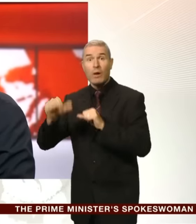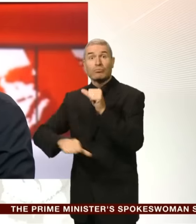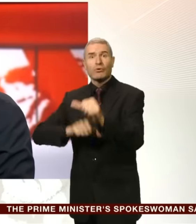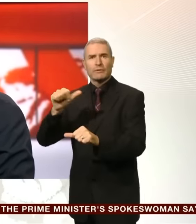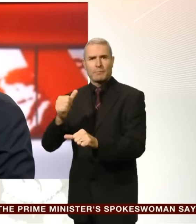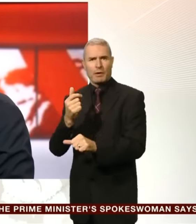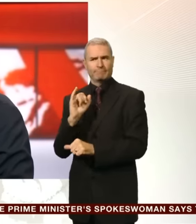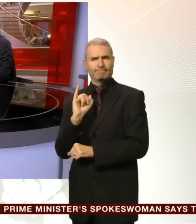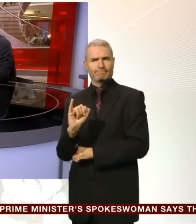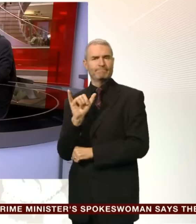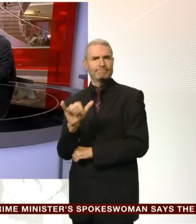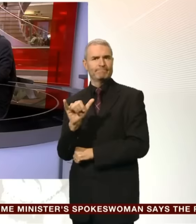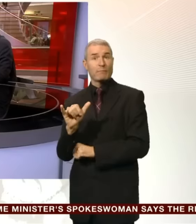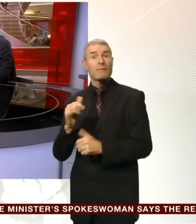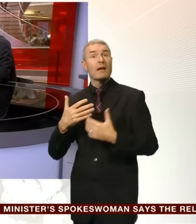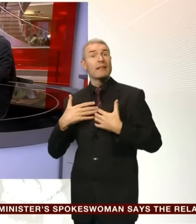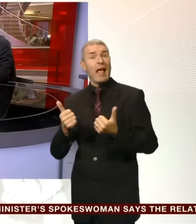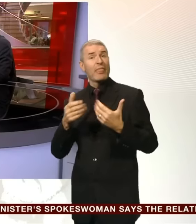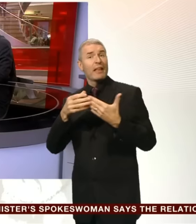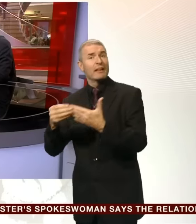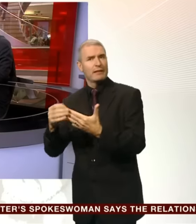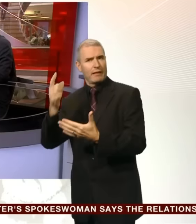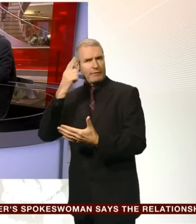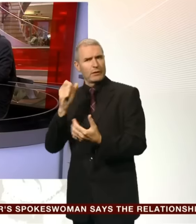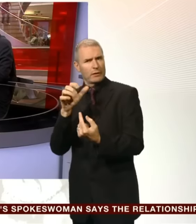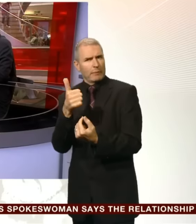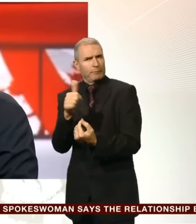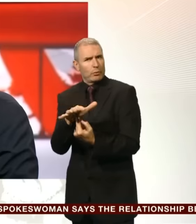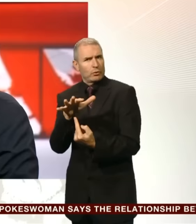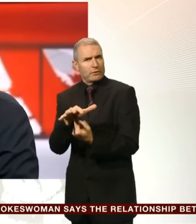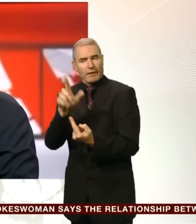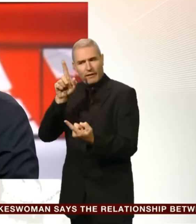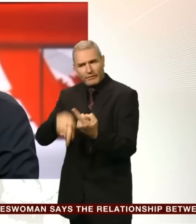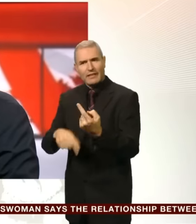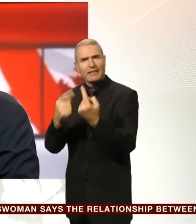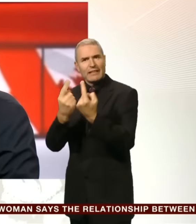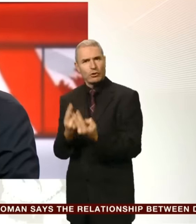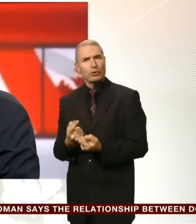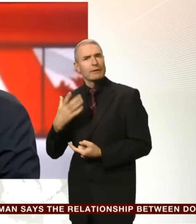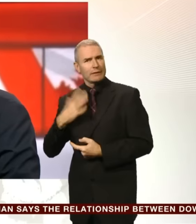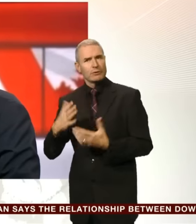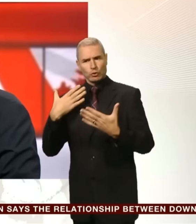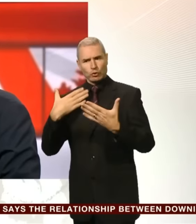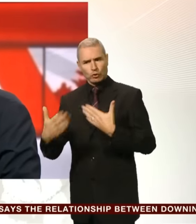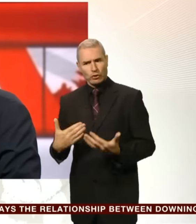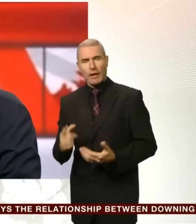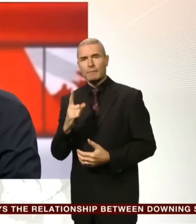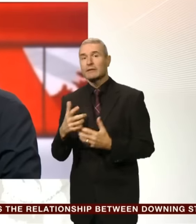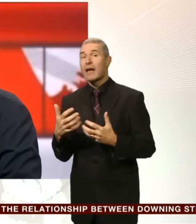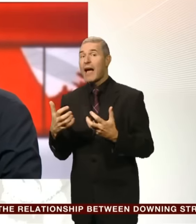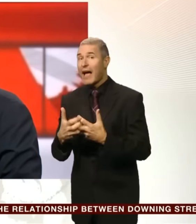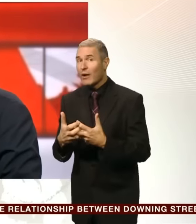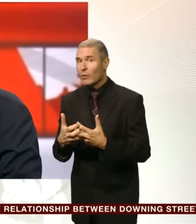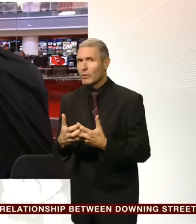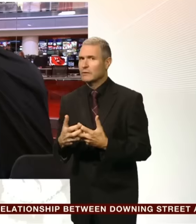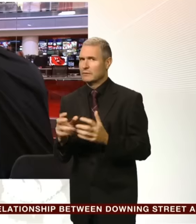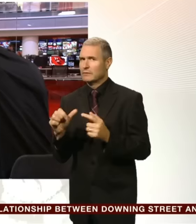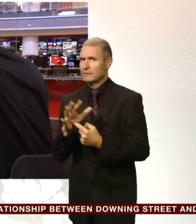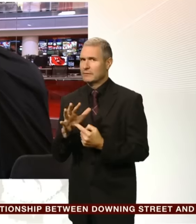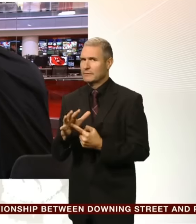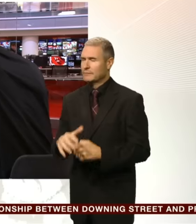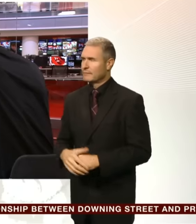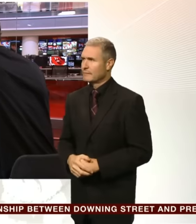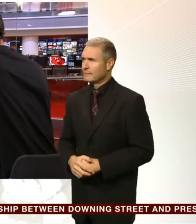which health leaders do think is a good thing. They think these issues do have to be grappled with, but obviously they're very controversial. Well, how does the